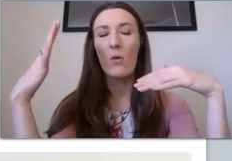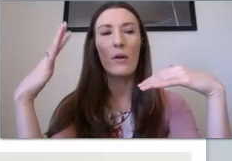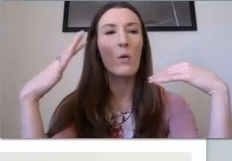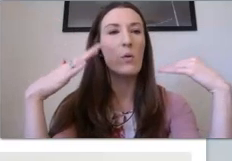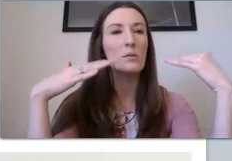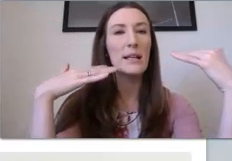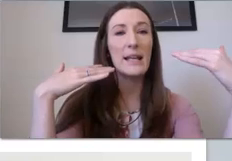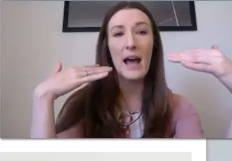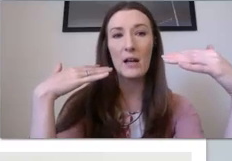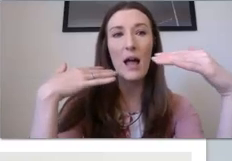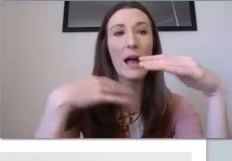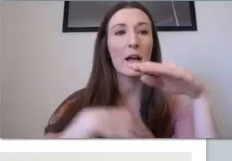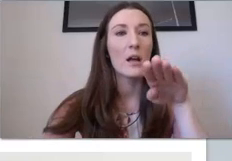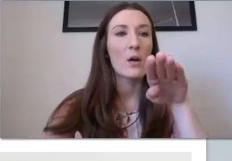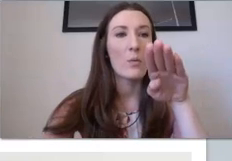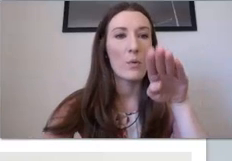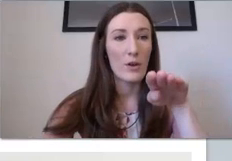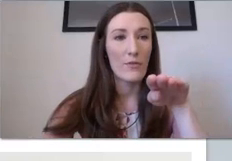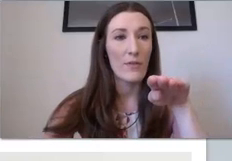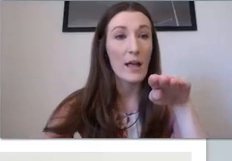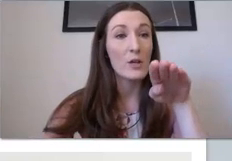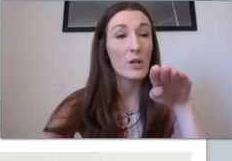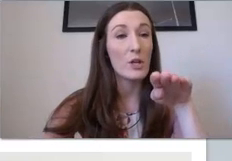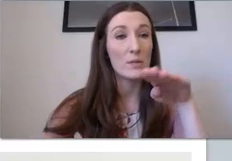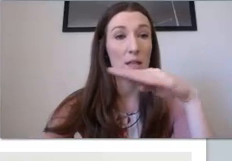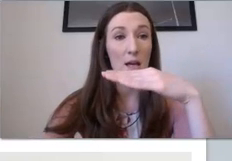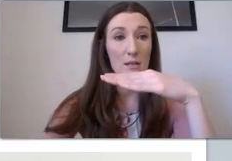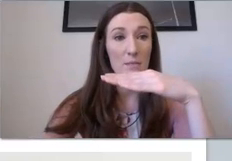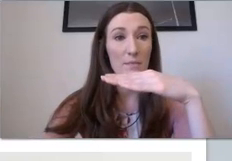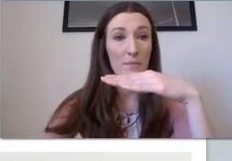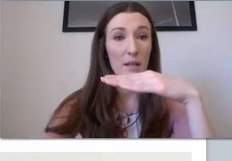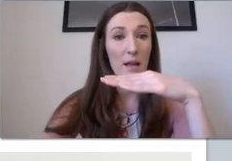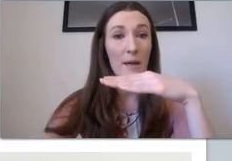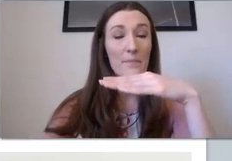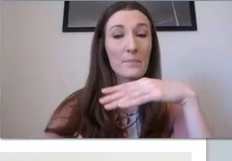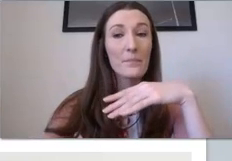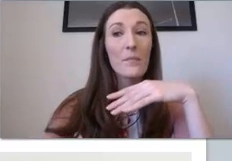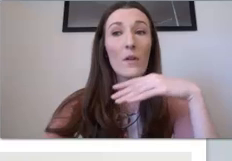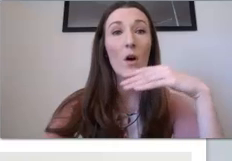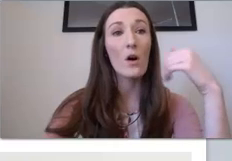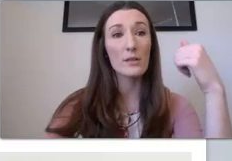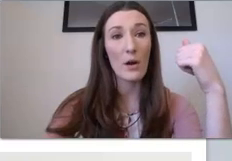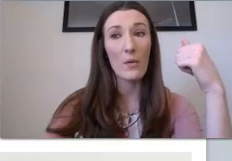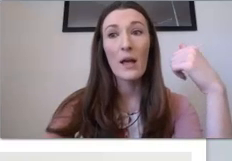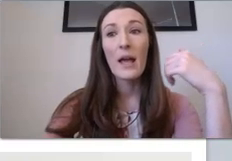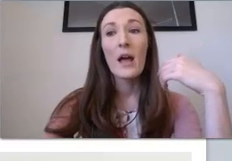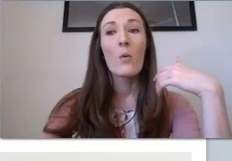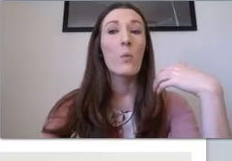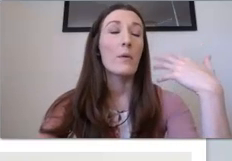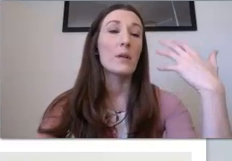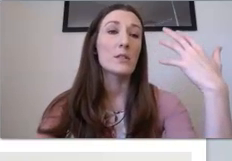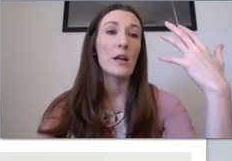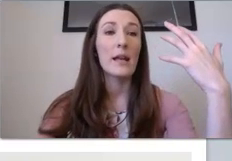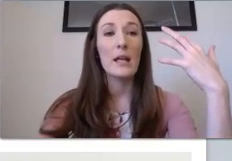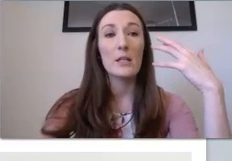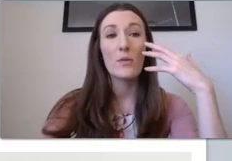Lincoln or an old Cadillac where they're flat, you can use this. Okay, also